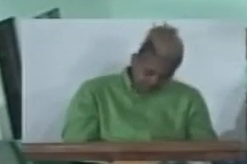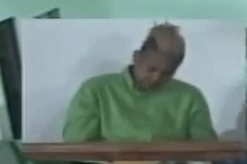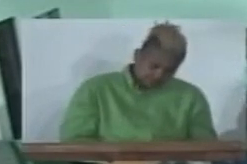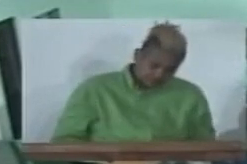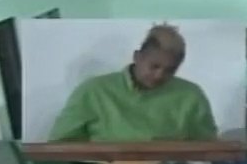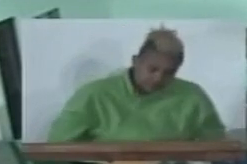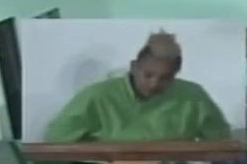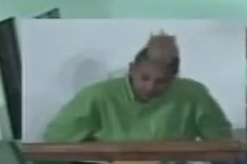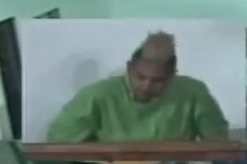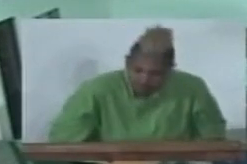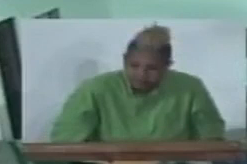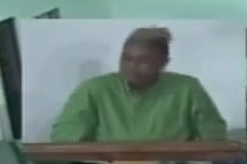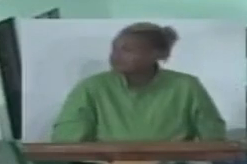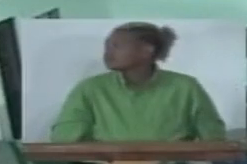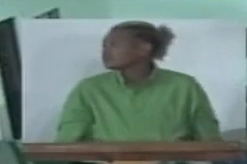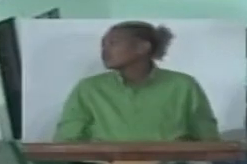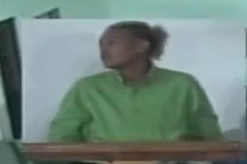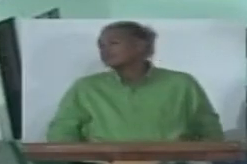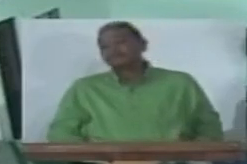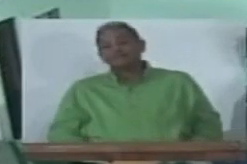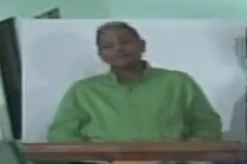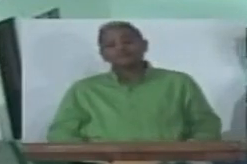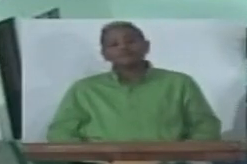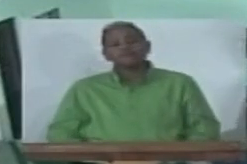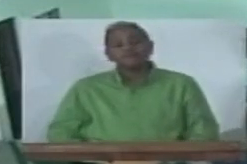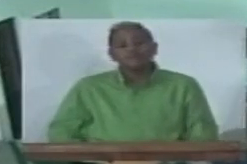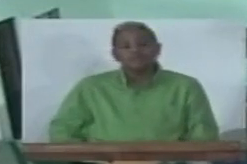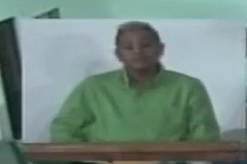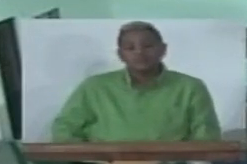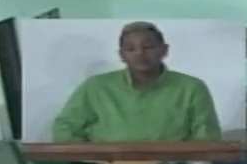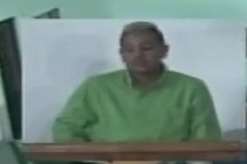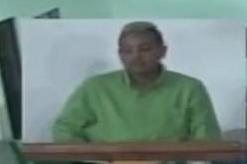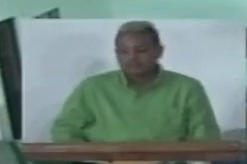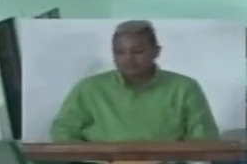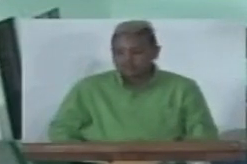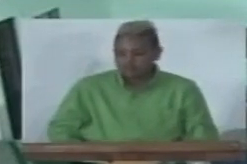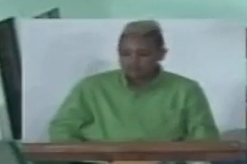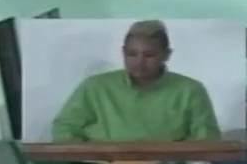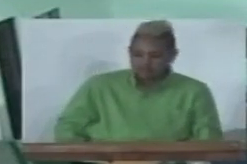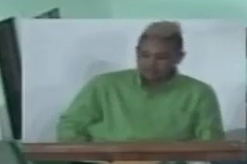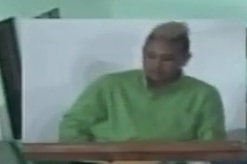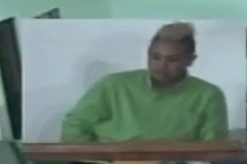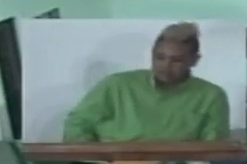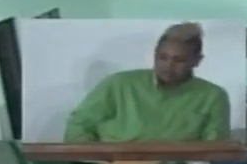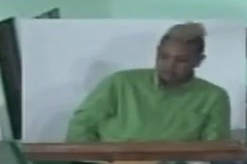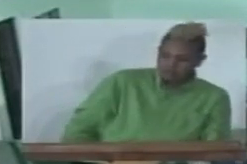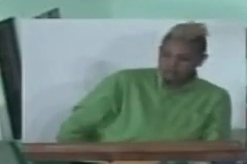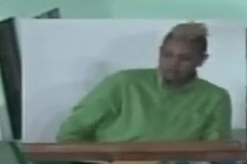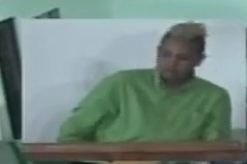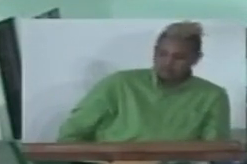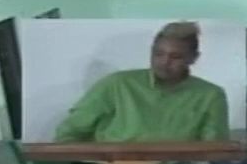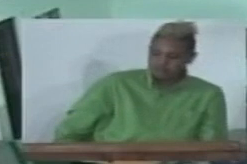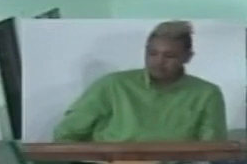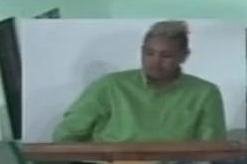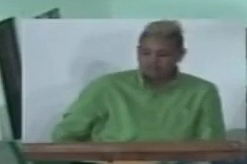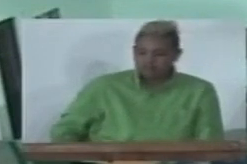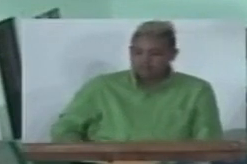President, I take it nobody else on that side is going to be contributing.